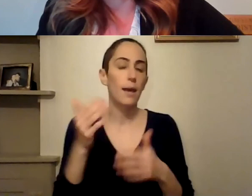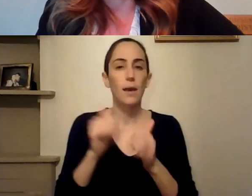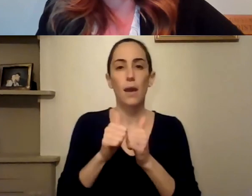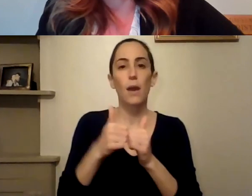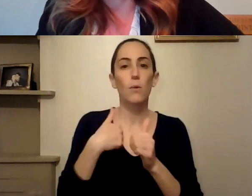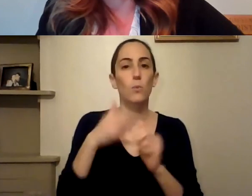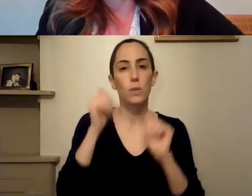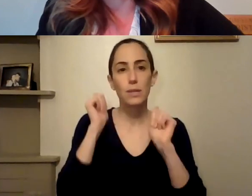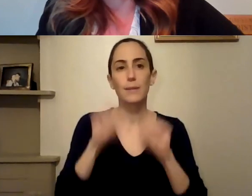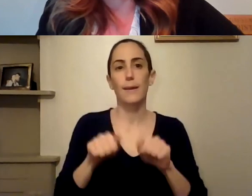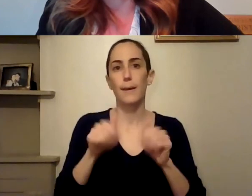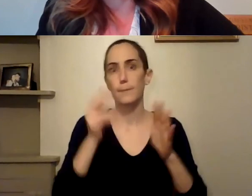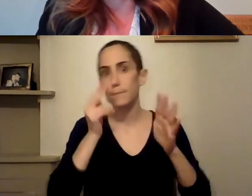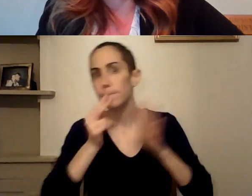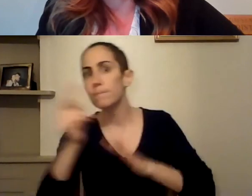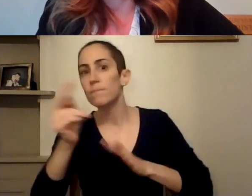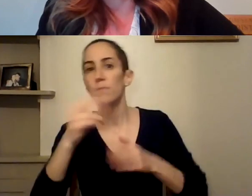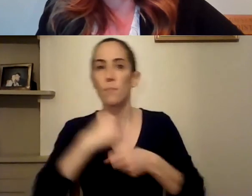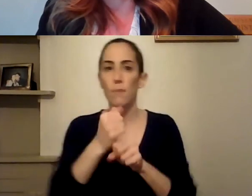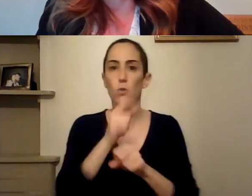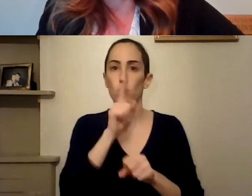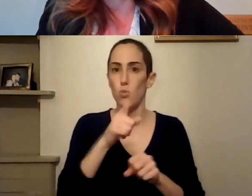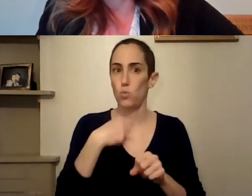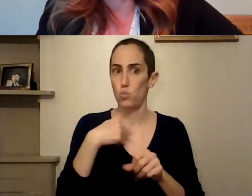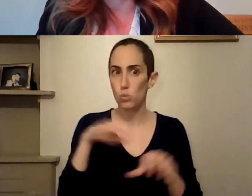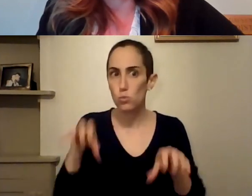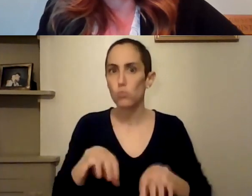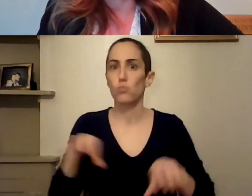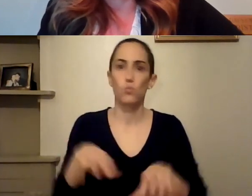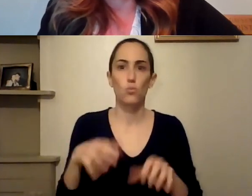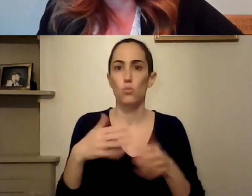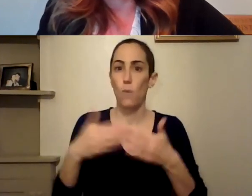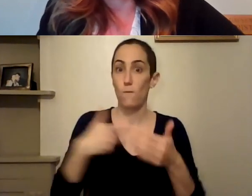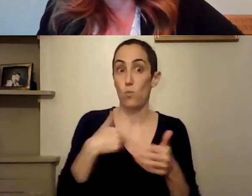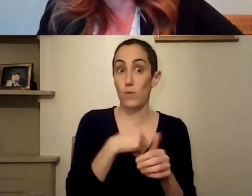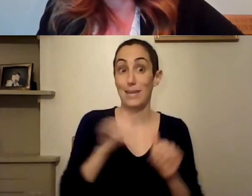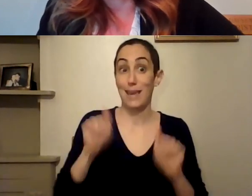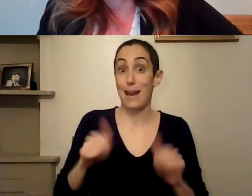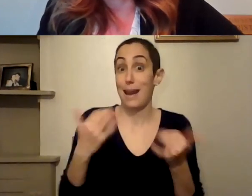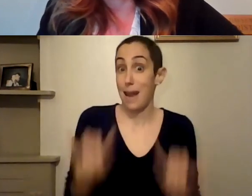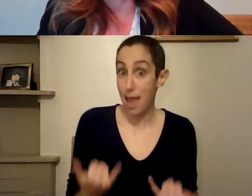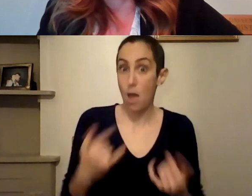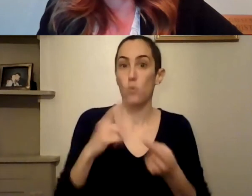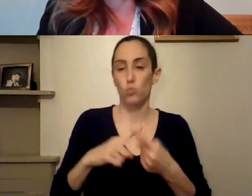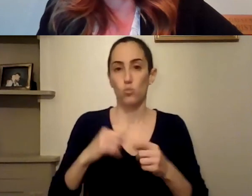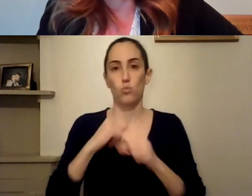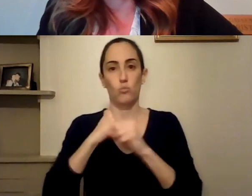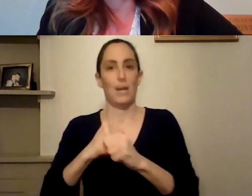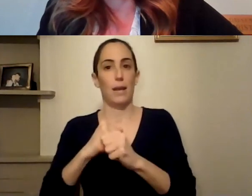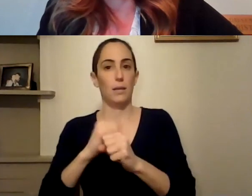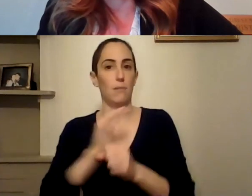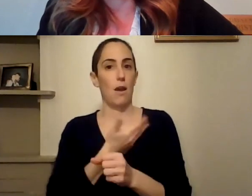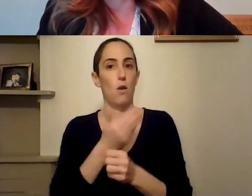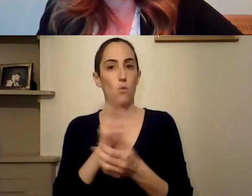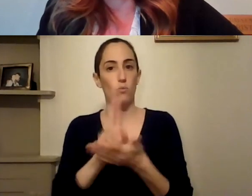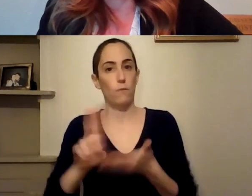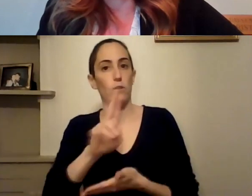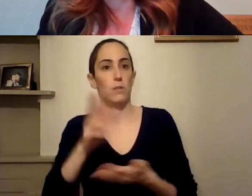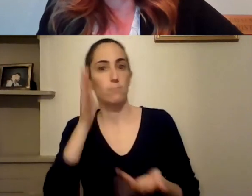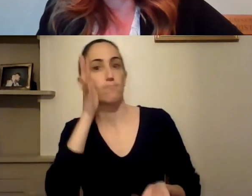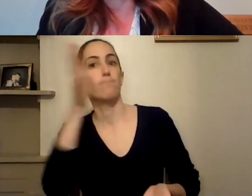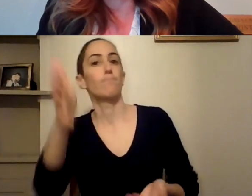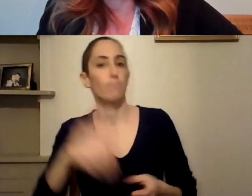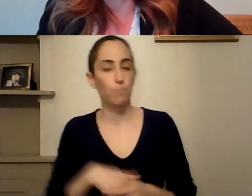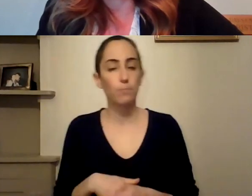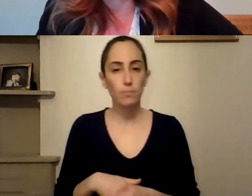to really make sure that we're doing all the things now that safeguard us in the future. And I think, again, I can't say enough how talented our